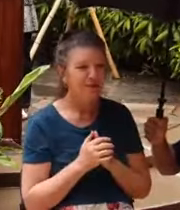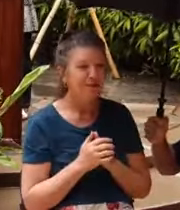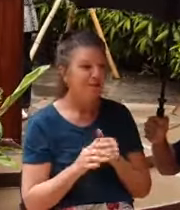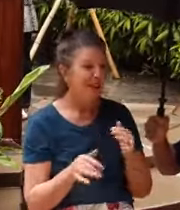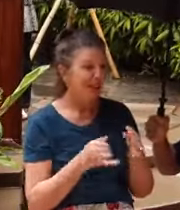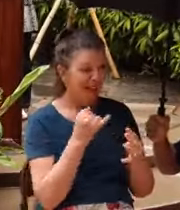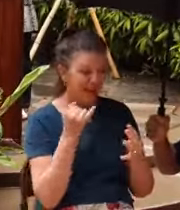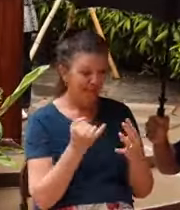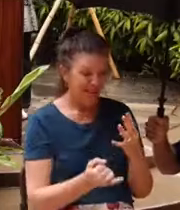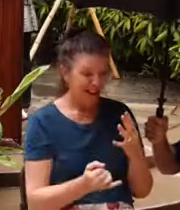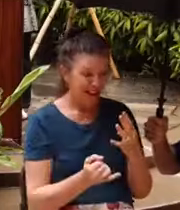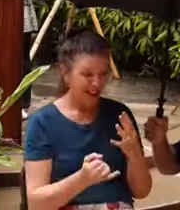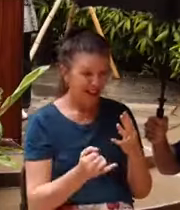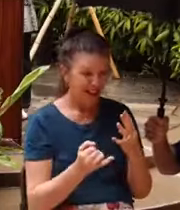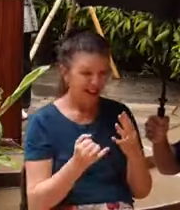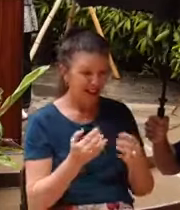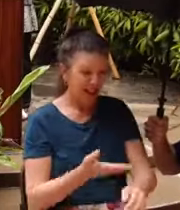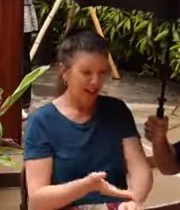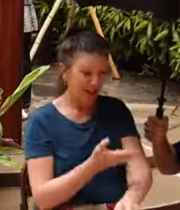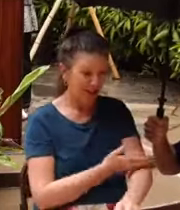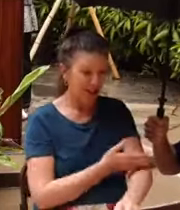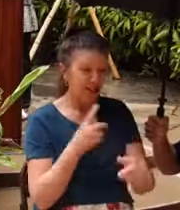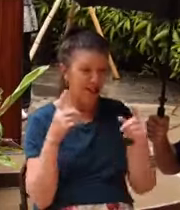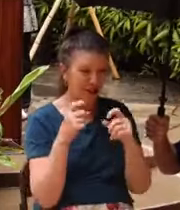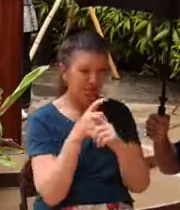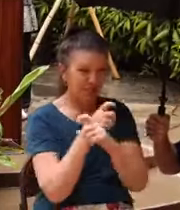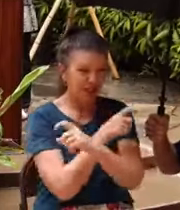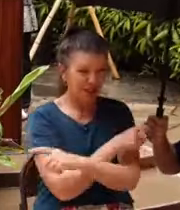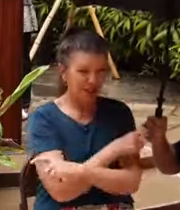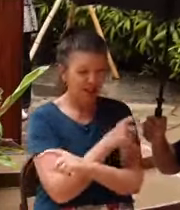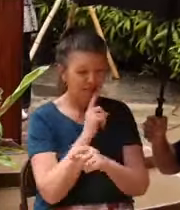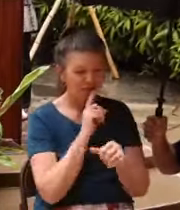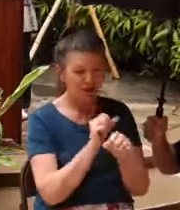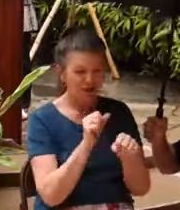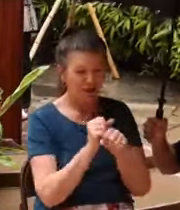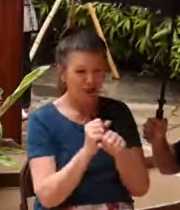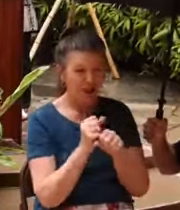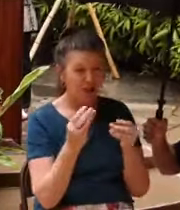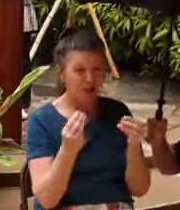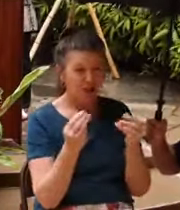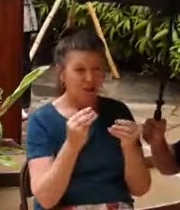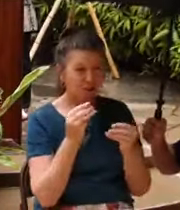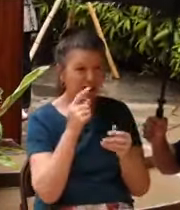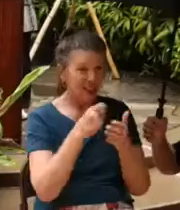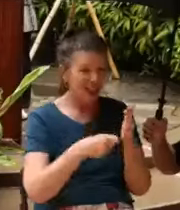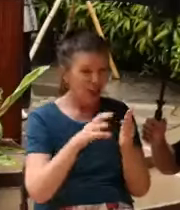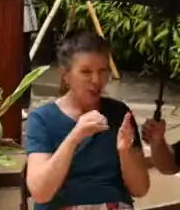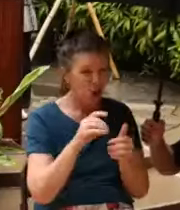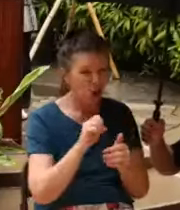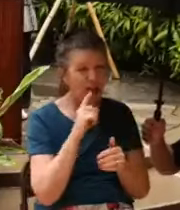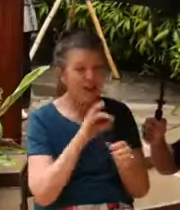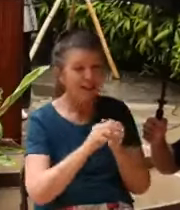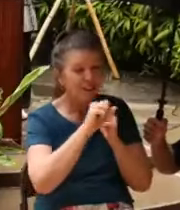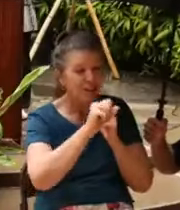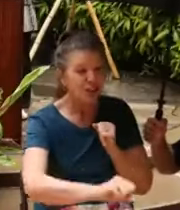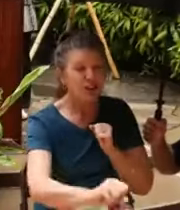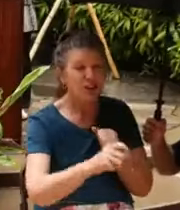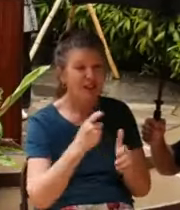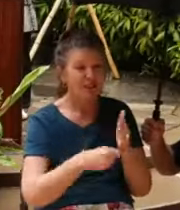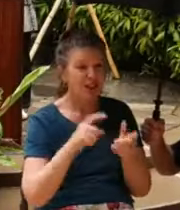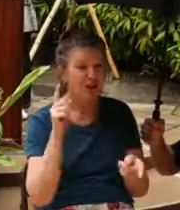Finally, increased complexity in the real property tax code and expansion of tax relief programs